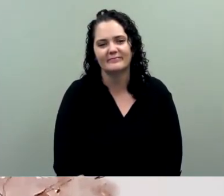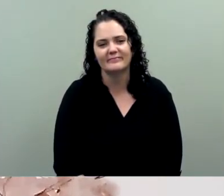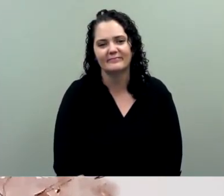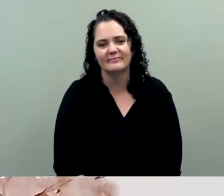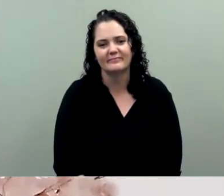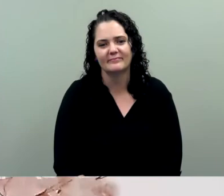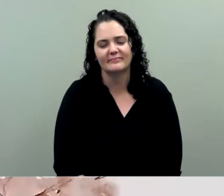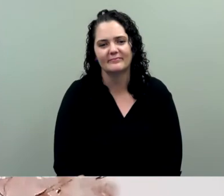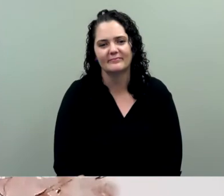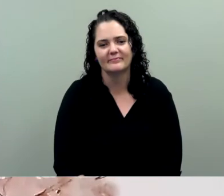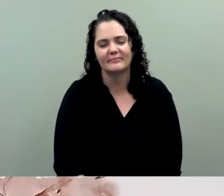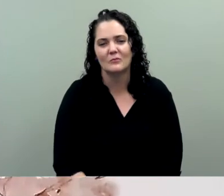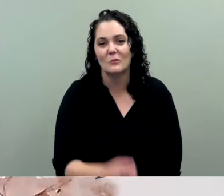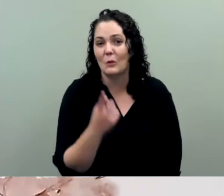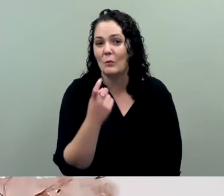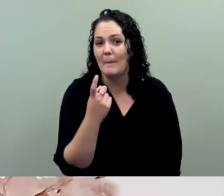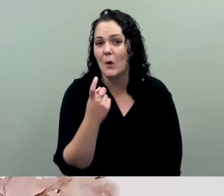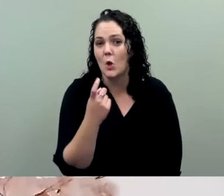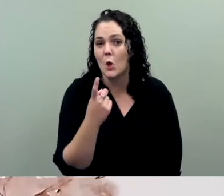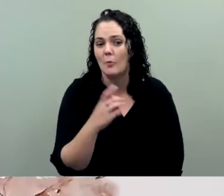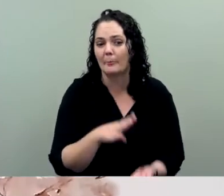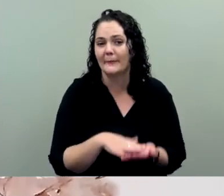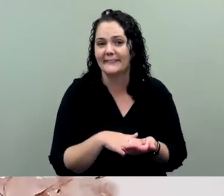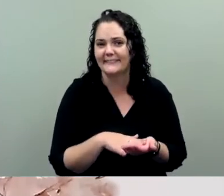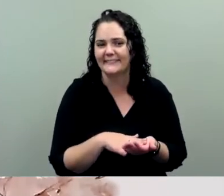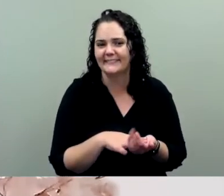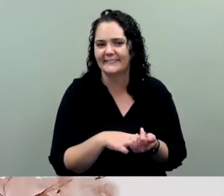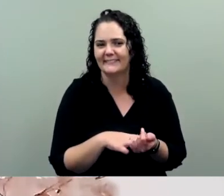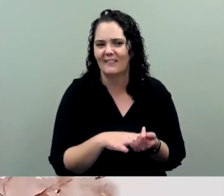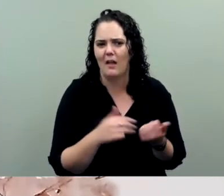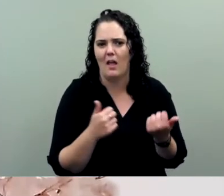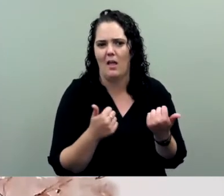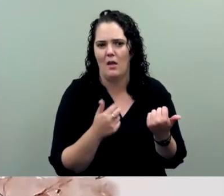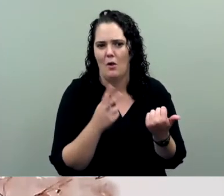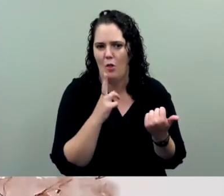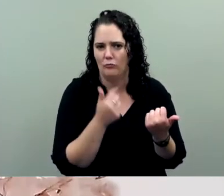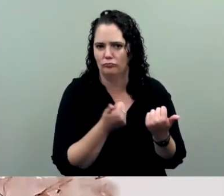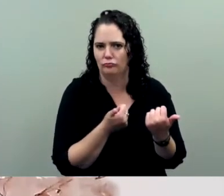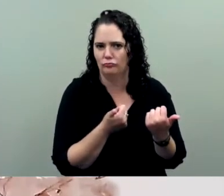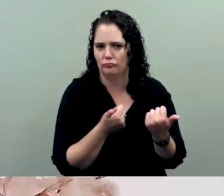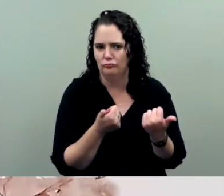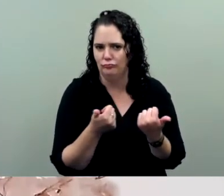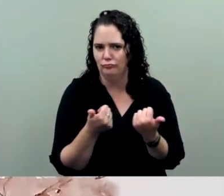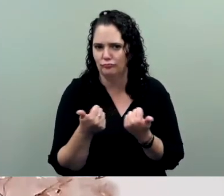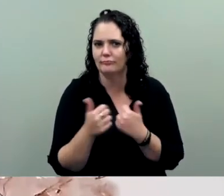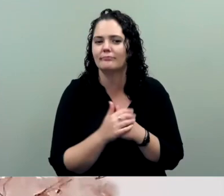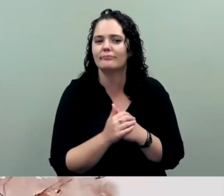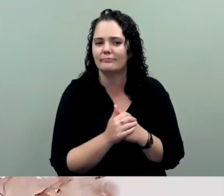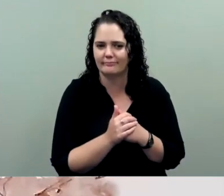Okay, beautiful. Let's take another minute on this drawing, y'all. It's coming along well.